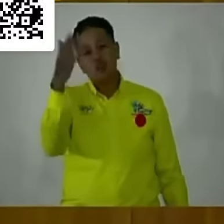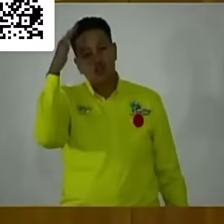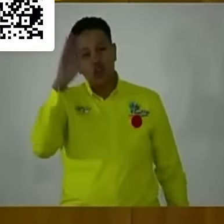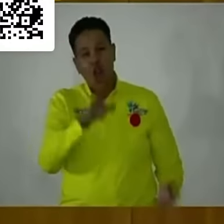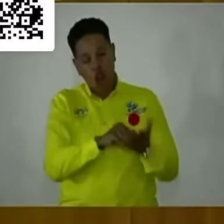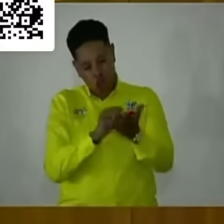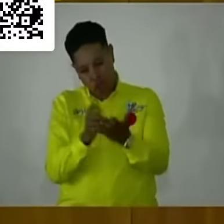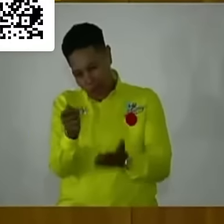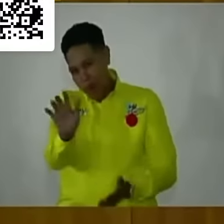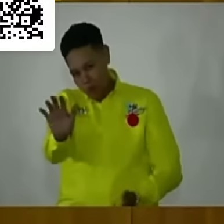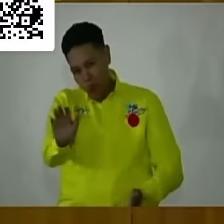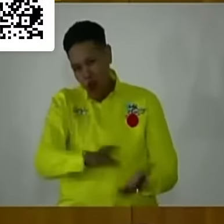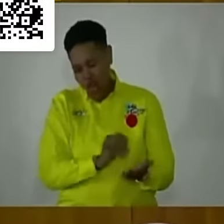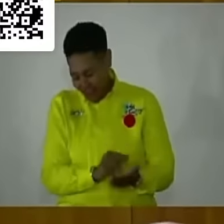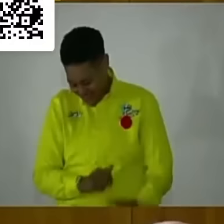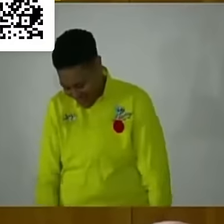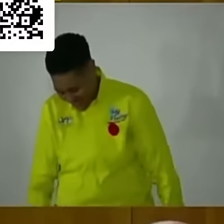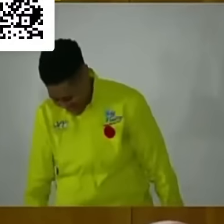bit.